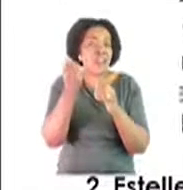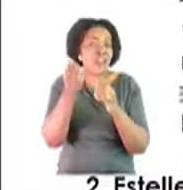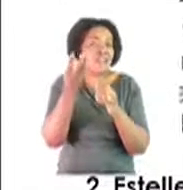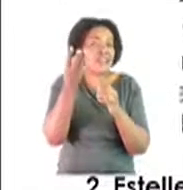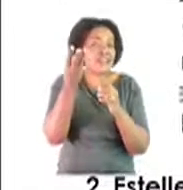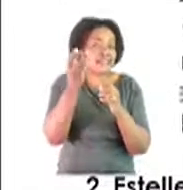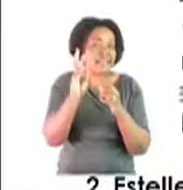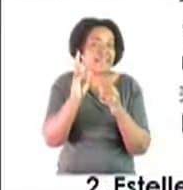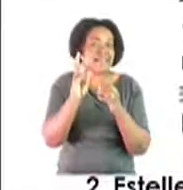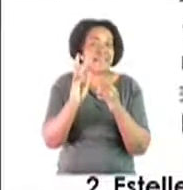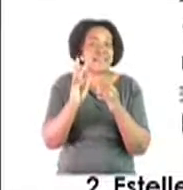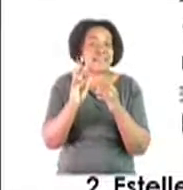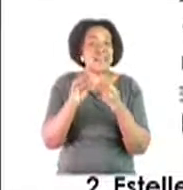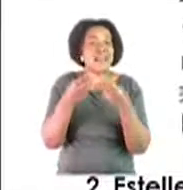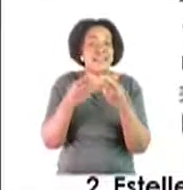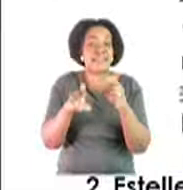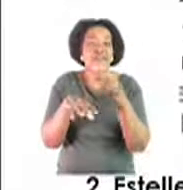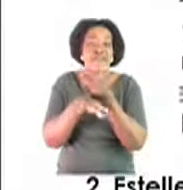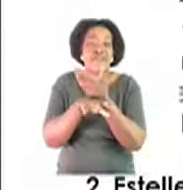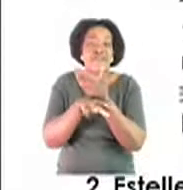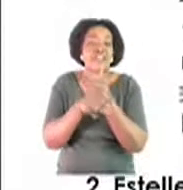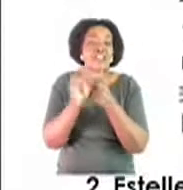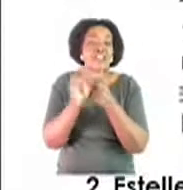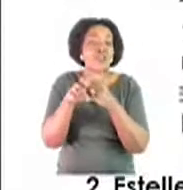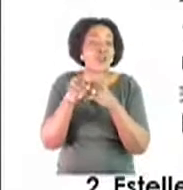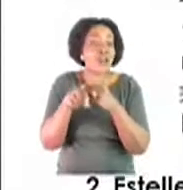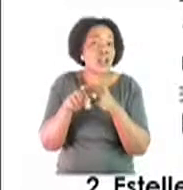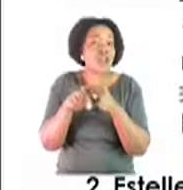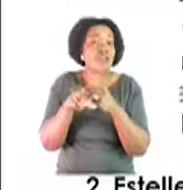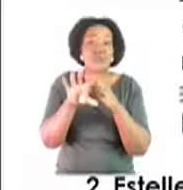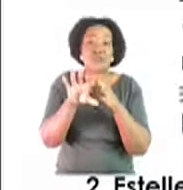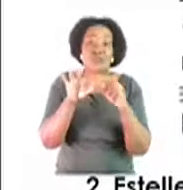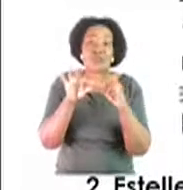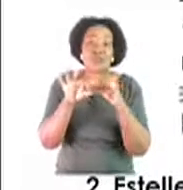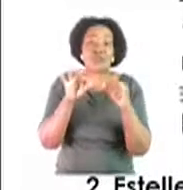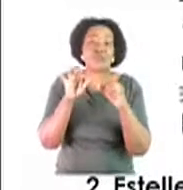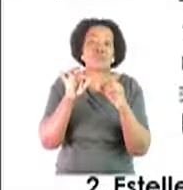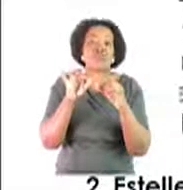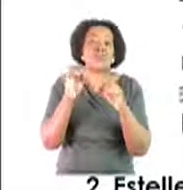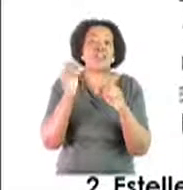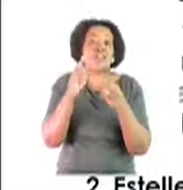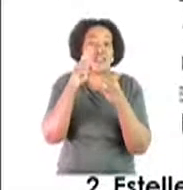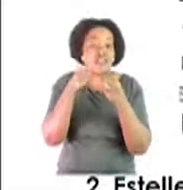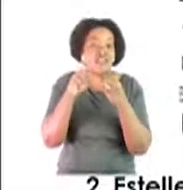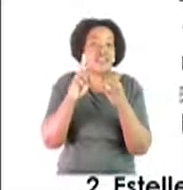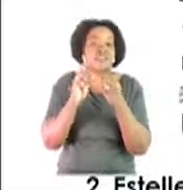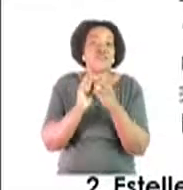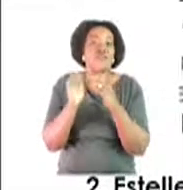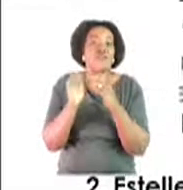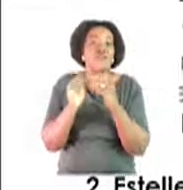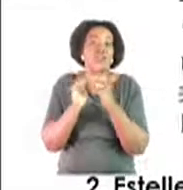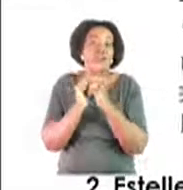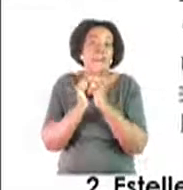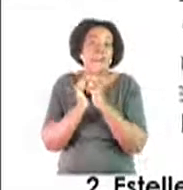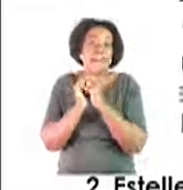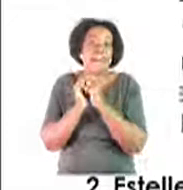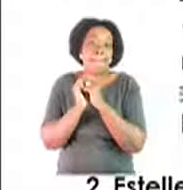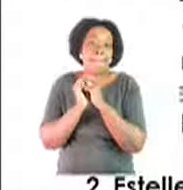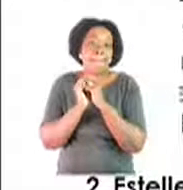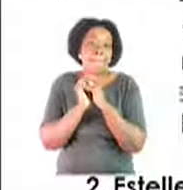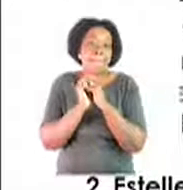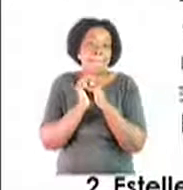3, 4, 5, 6 options to choose from. So you only have to choose the correct